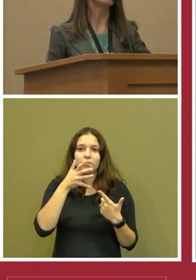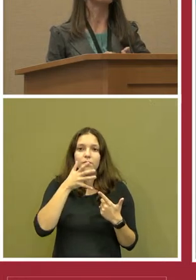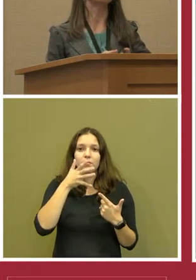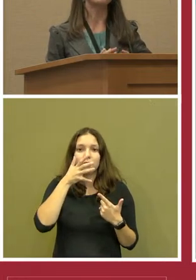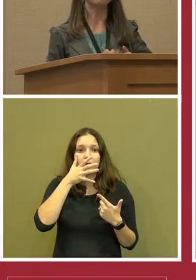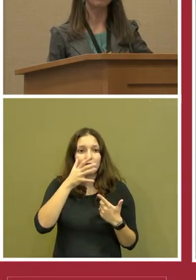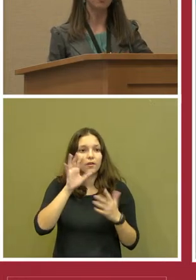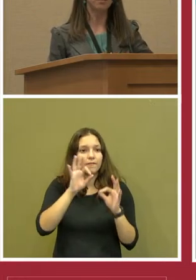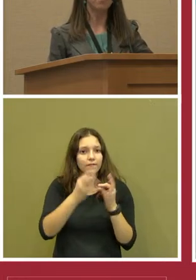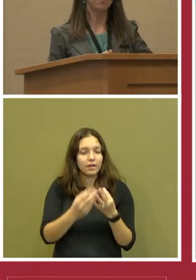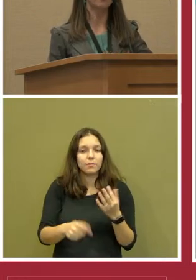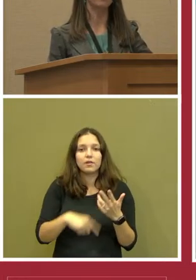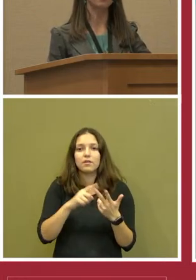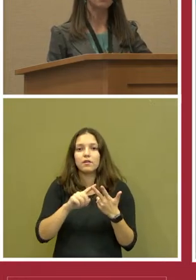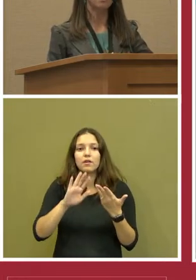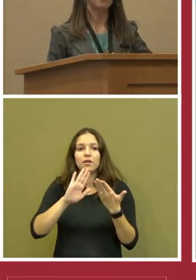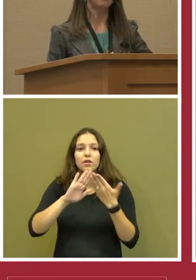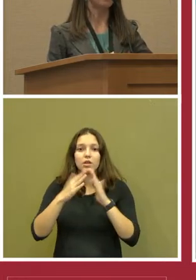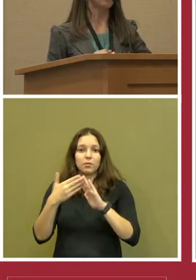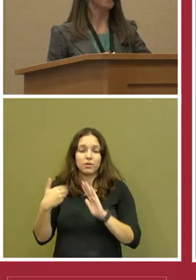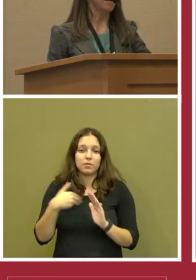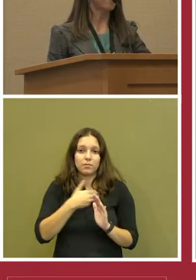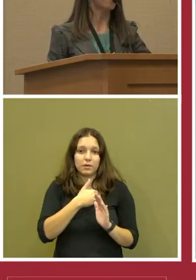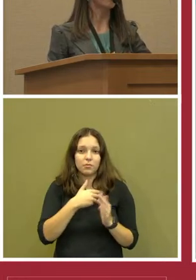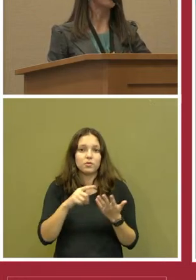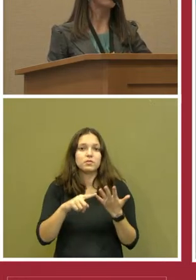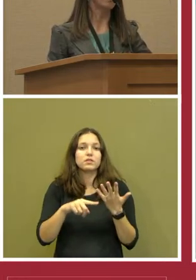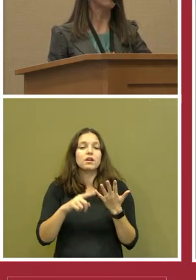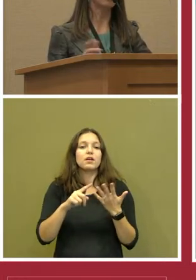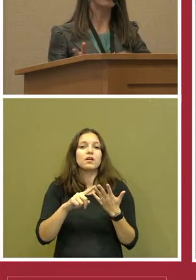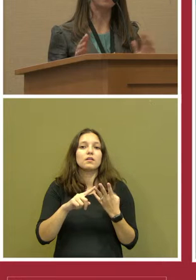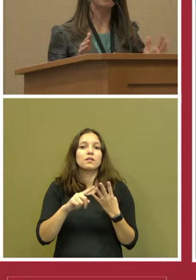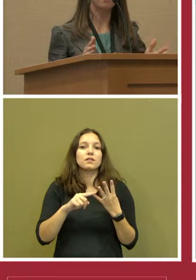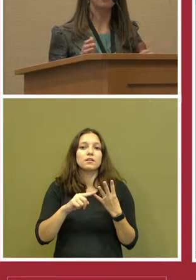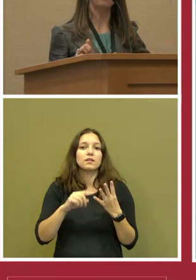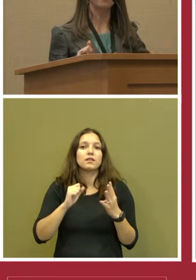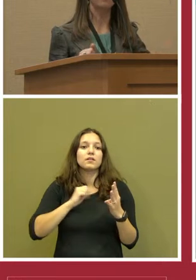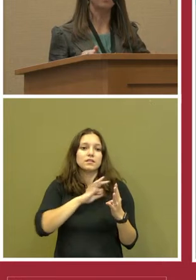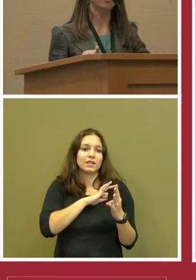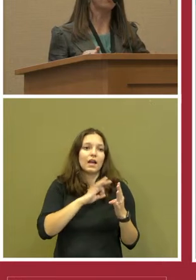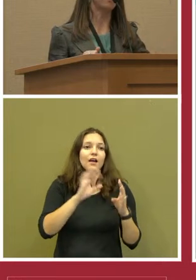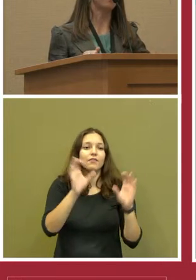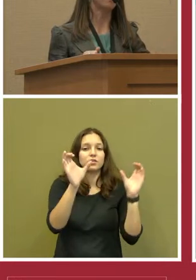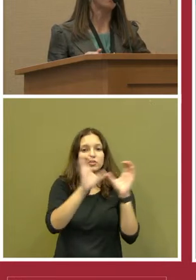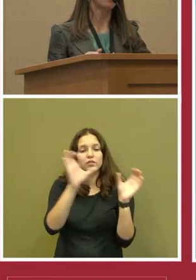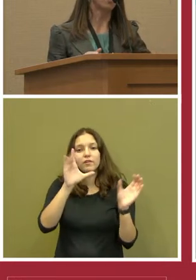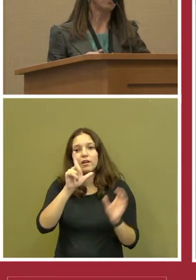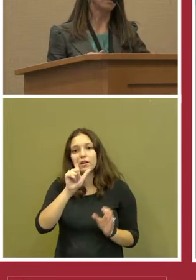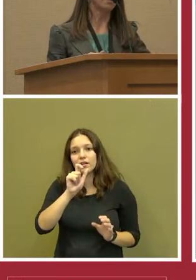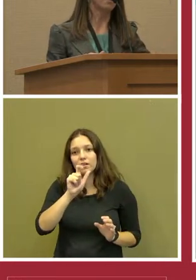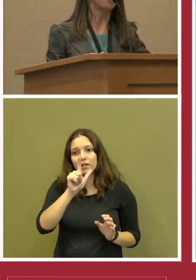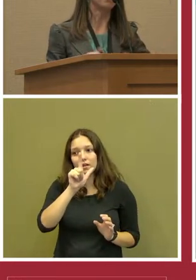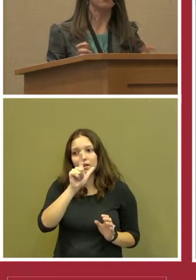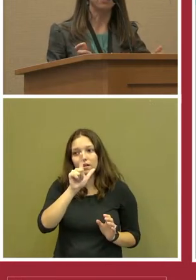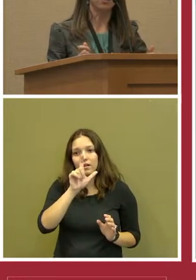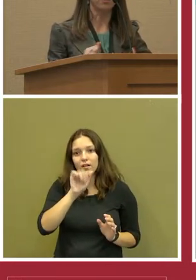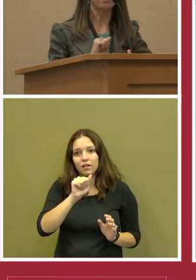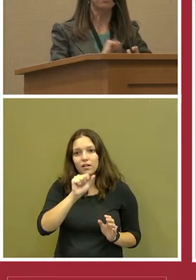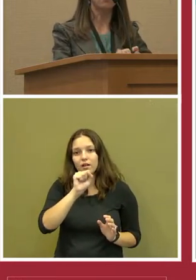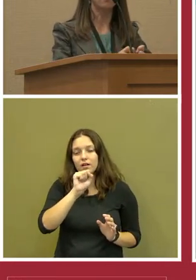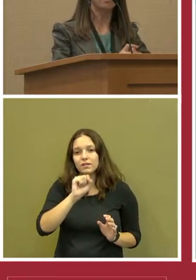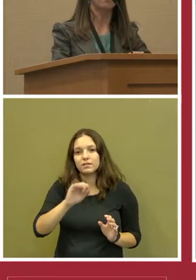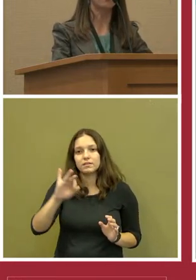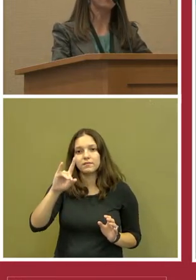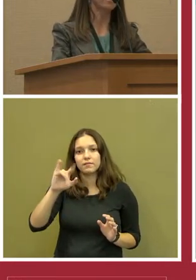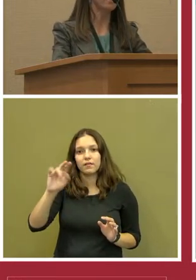family members, we have community members, and then some staff members who make up certified, classified administrative roles in our district.